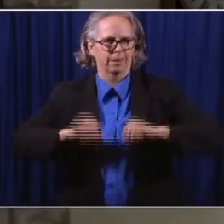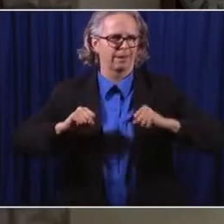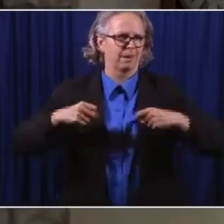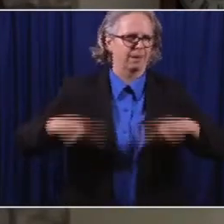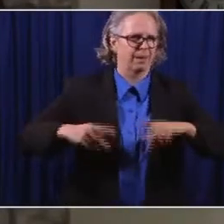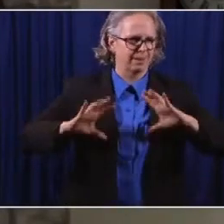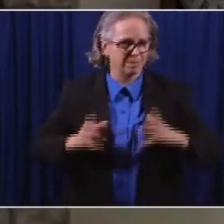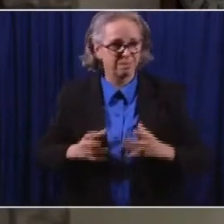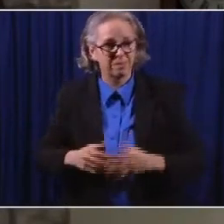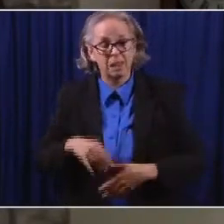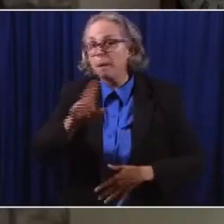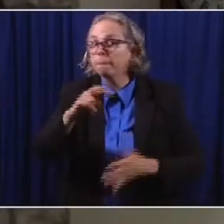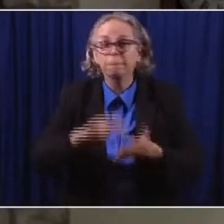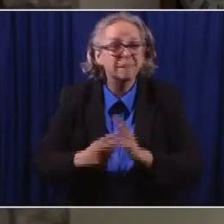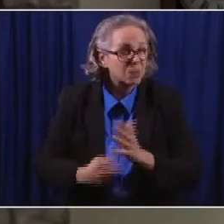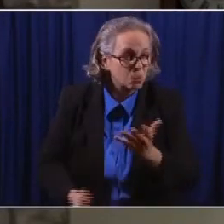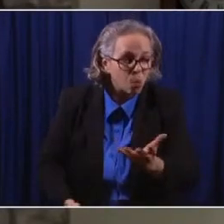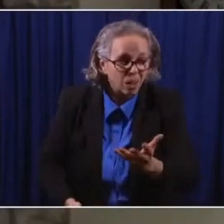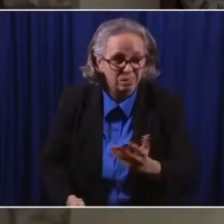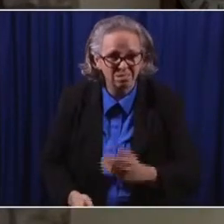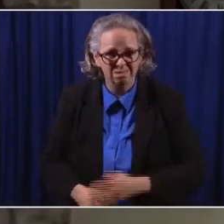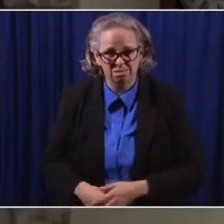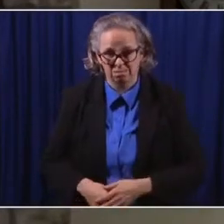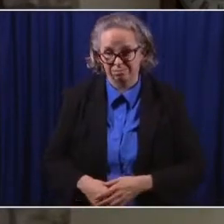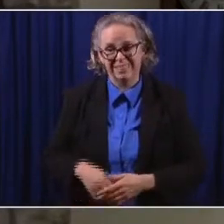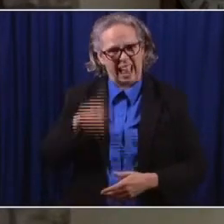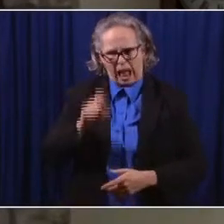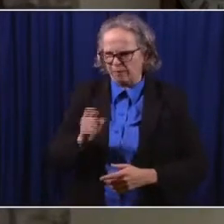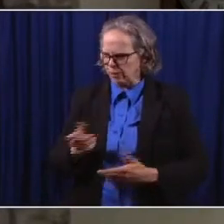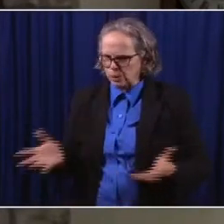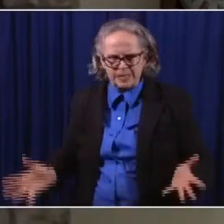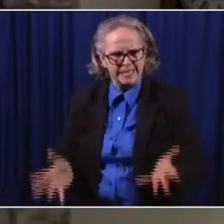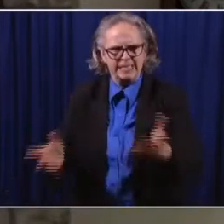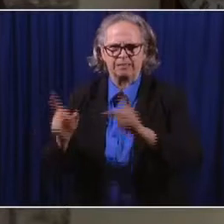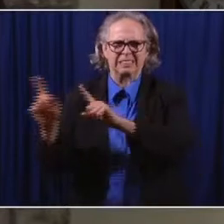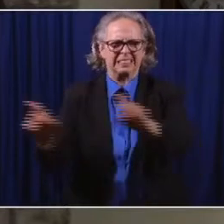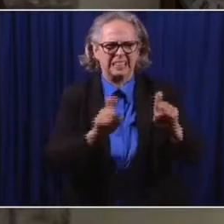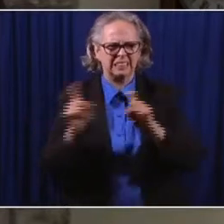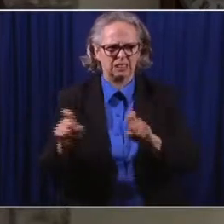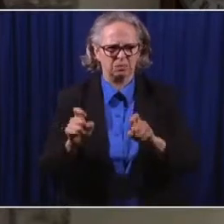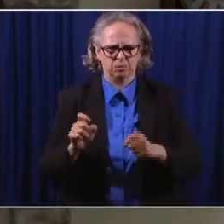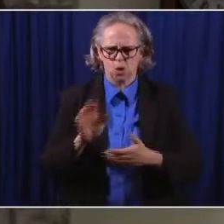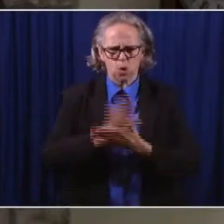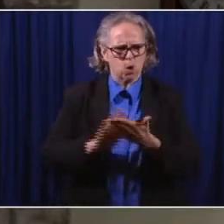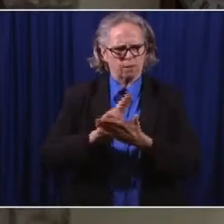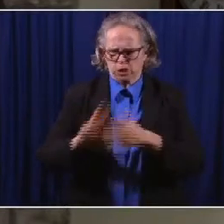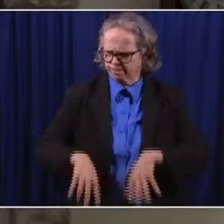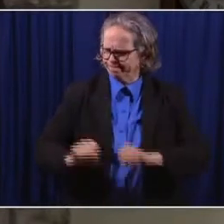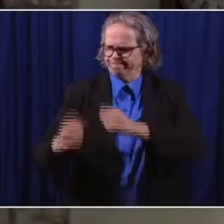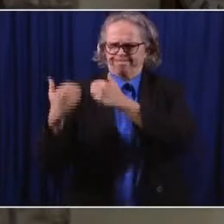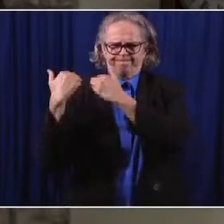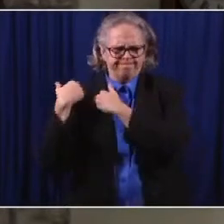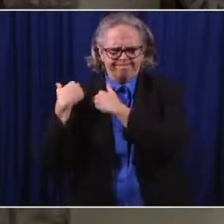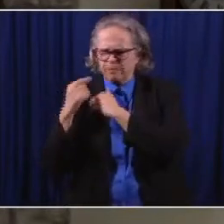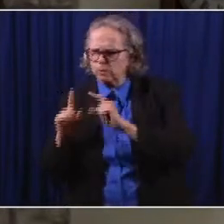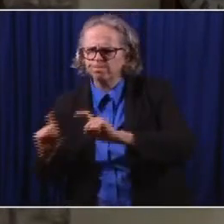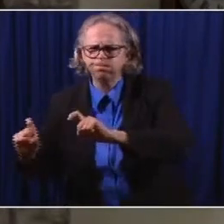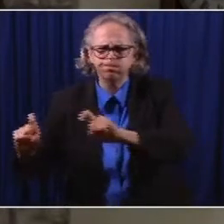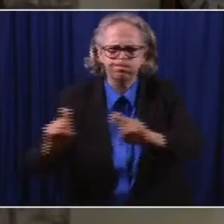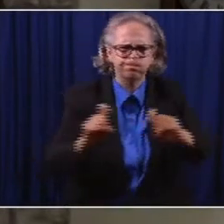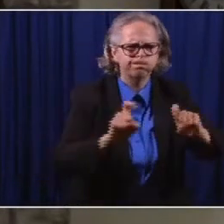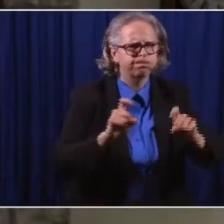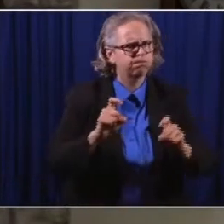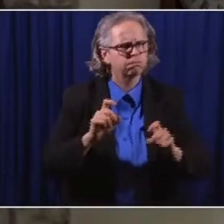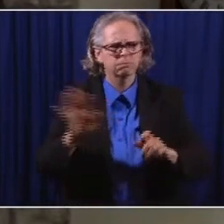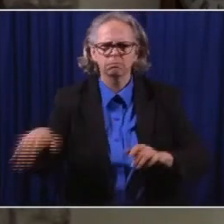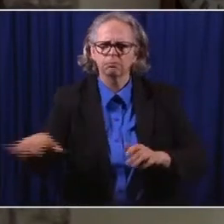testing. That means the university is being aggressive in going after this problem. And as I will talk to Dr. Crawford